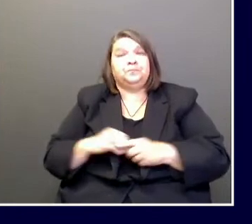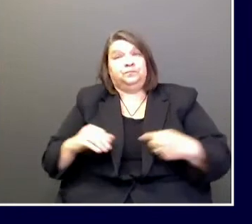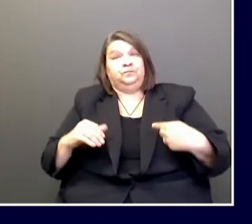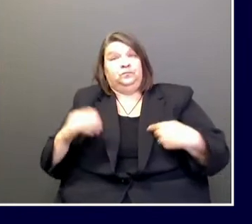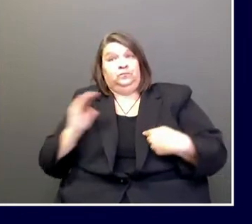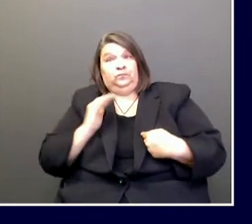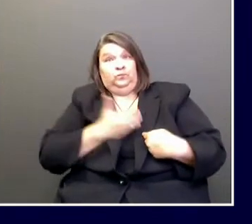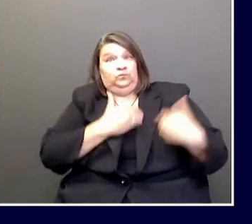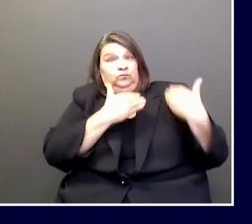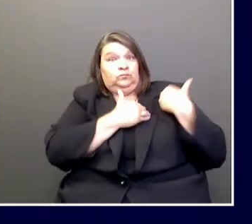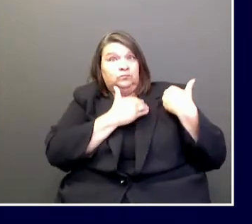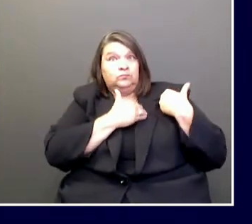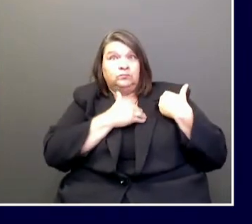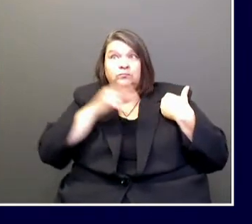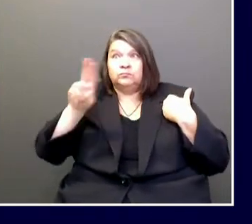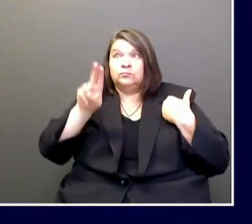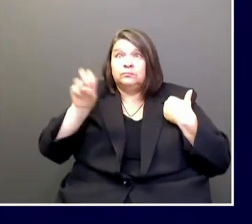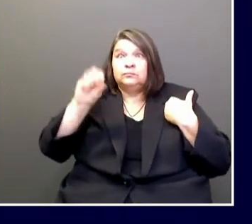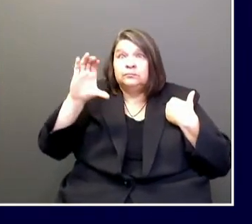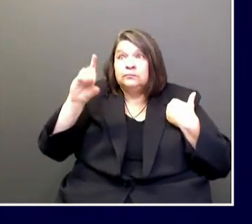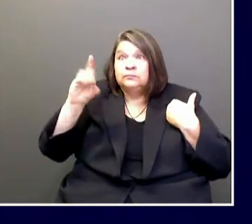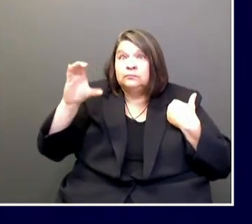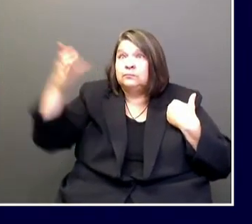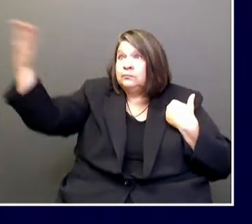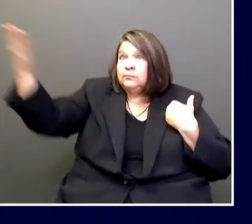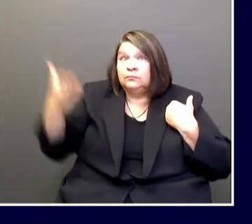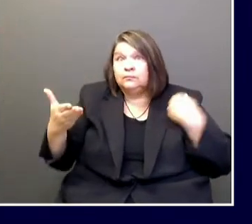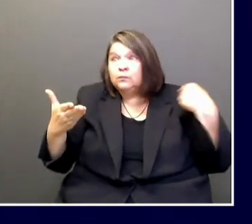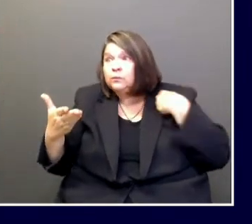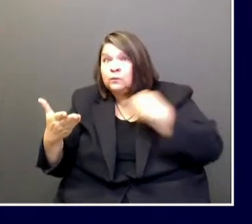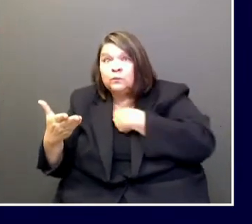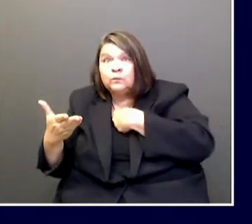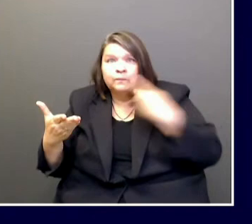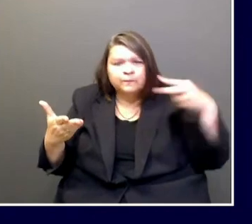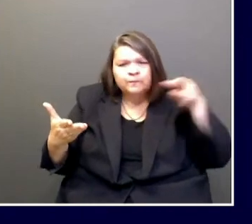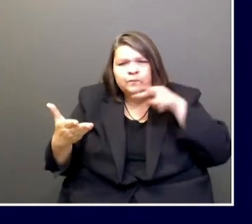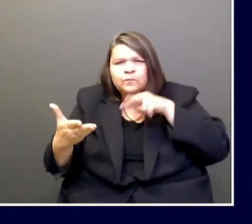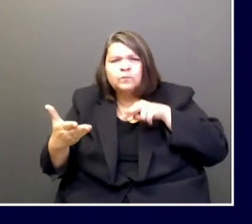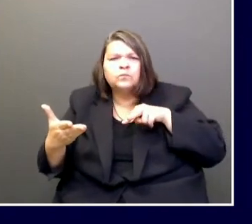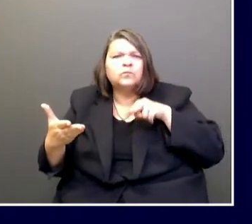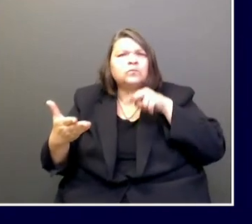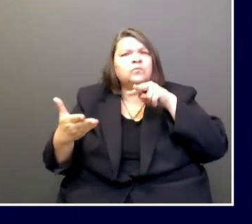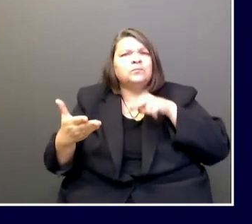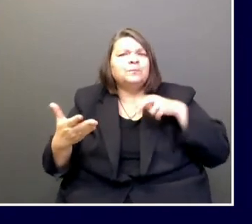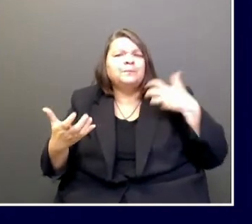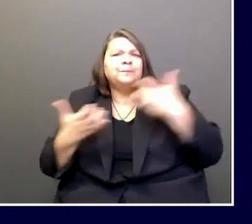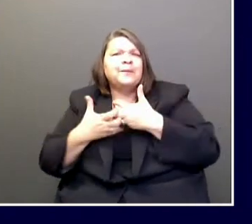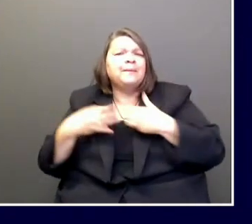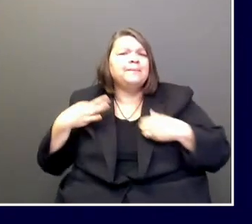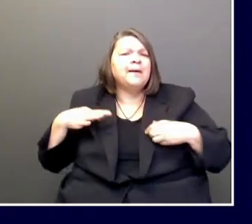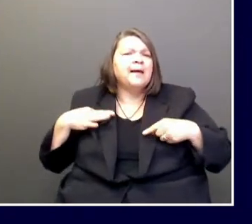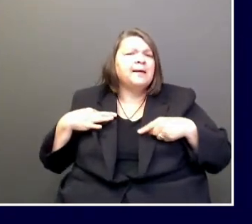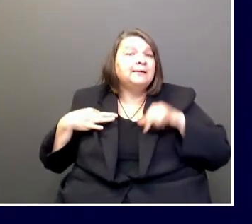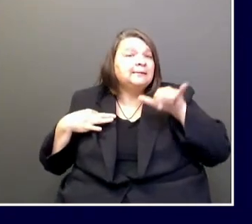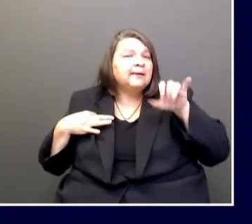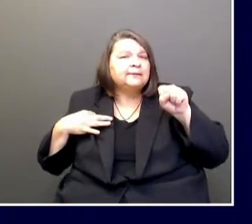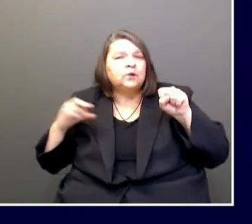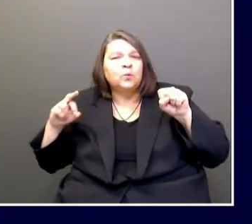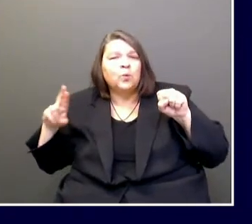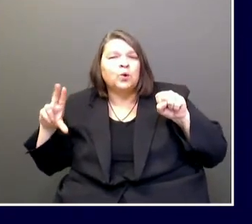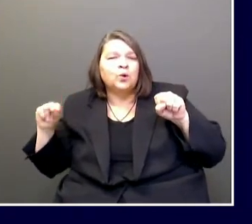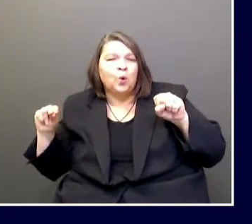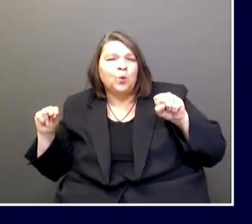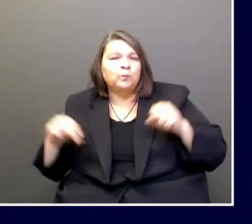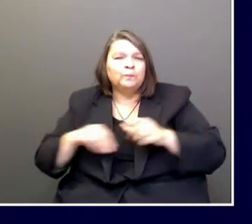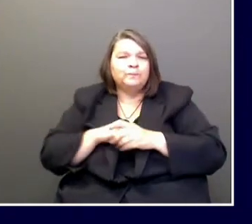in this instance, when we looked at the preliminary data that they posed to Director Shah and other experts,